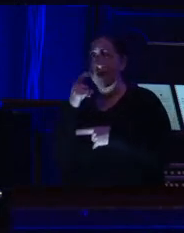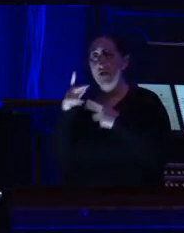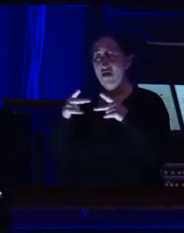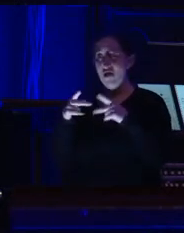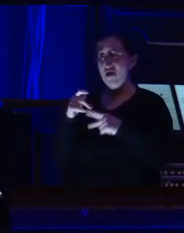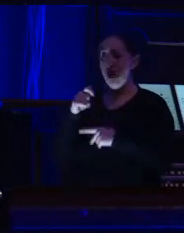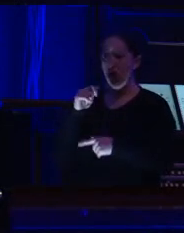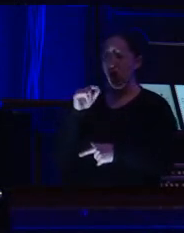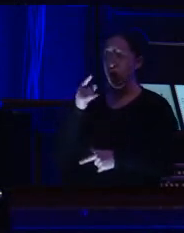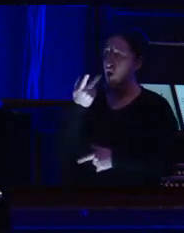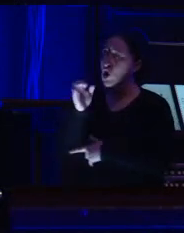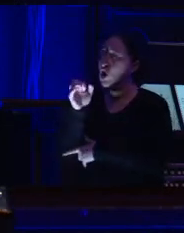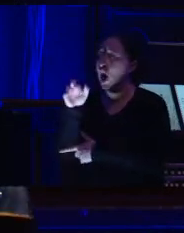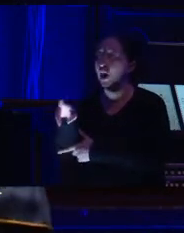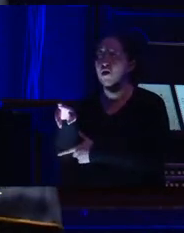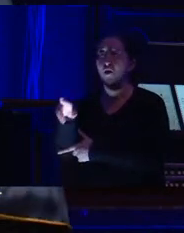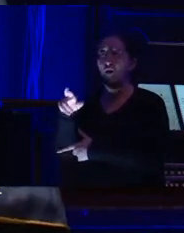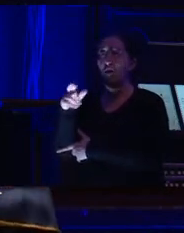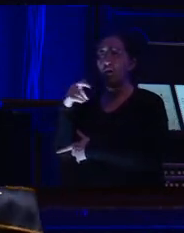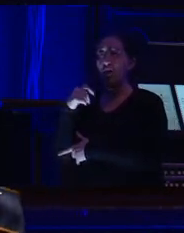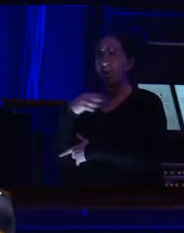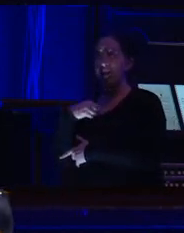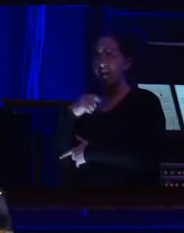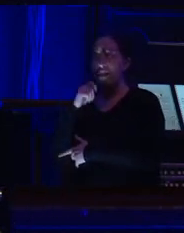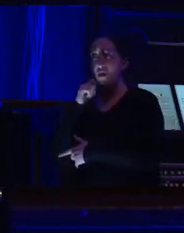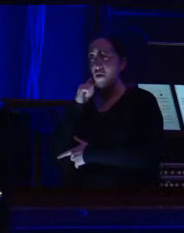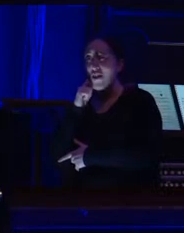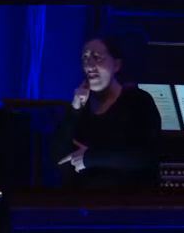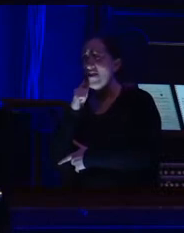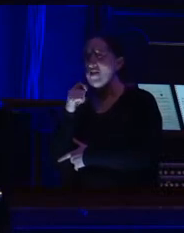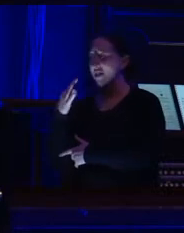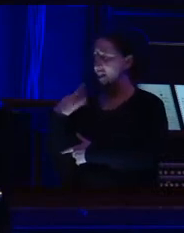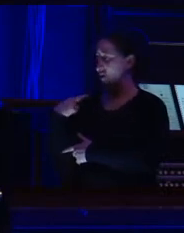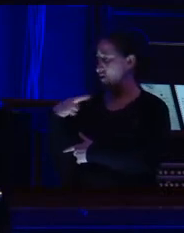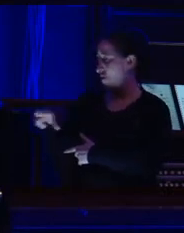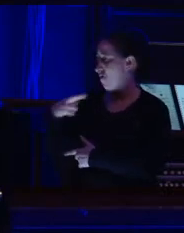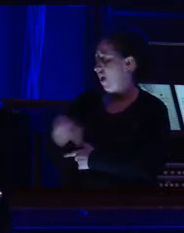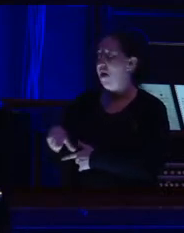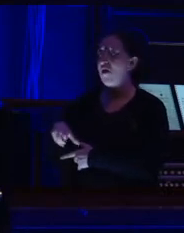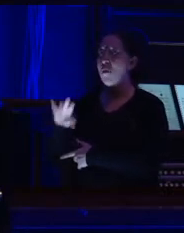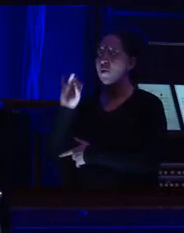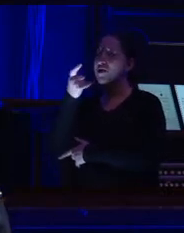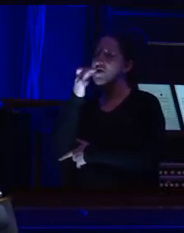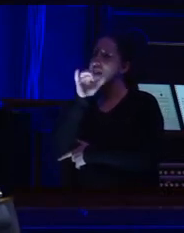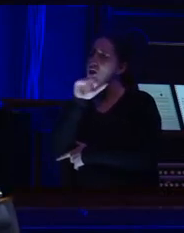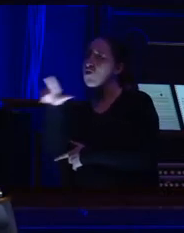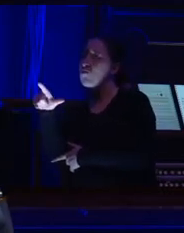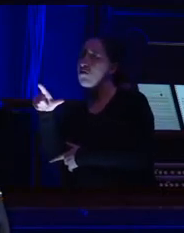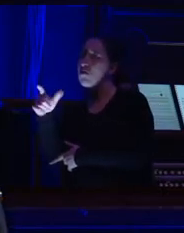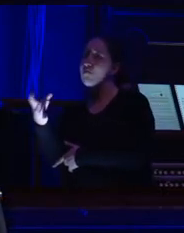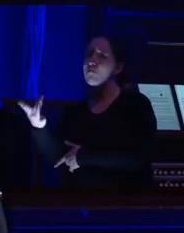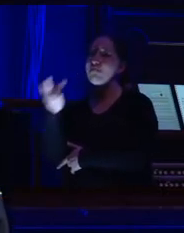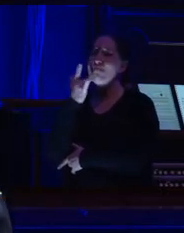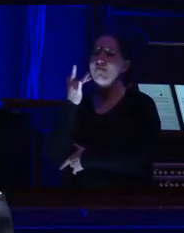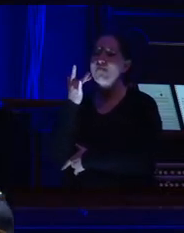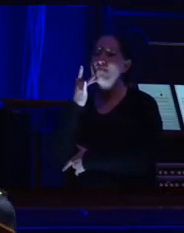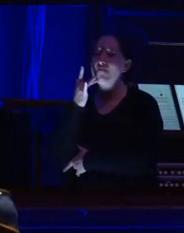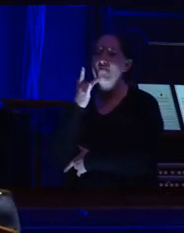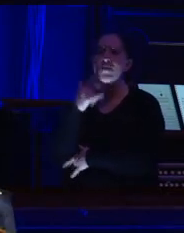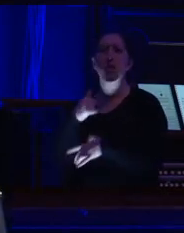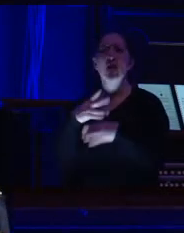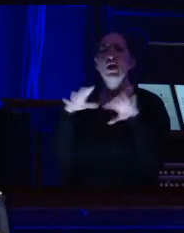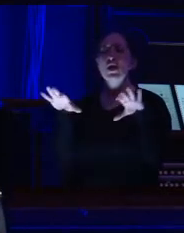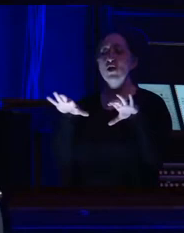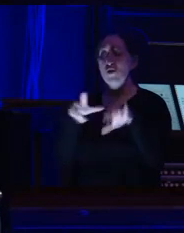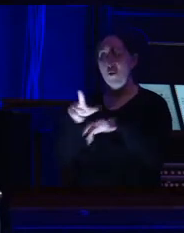their gender, ethnicity, religious faith, or sexual orientation. In doing